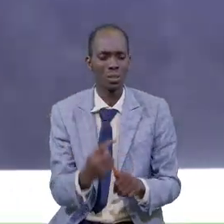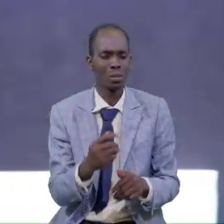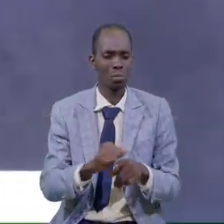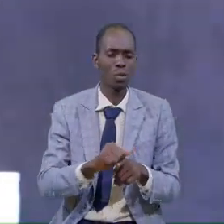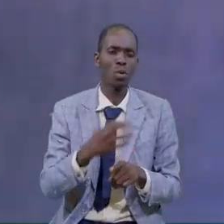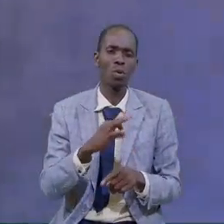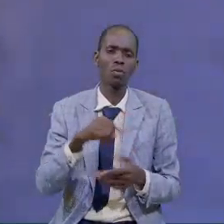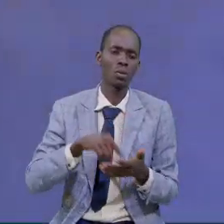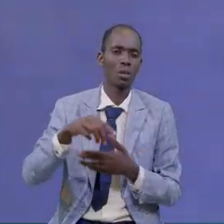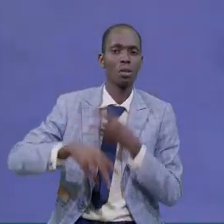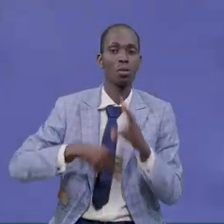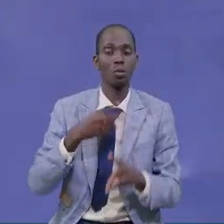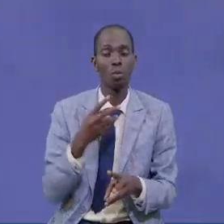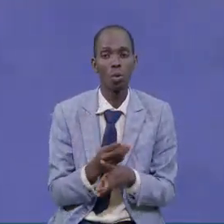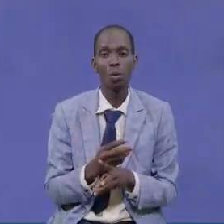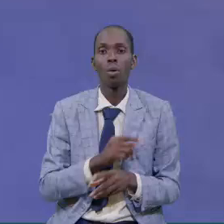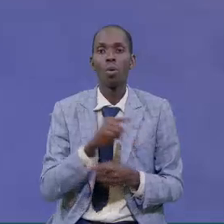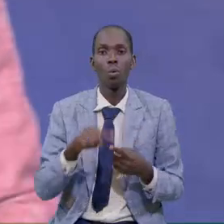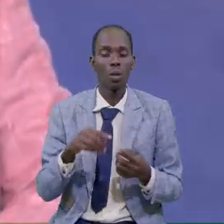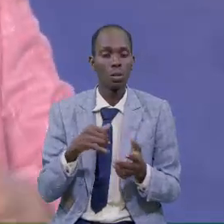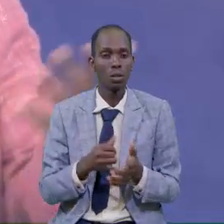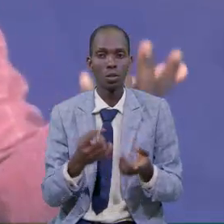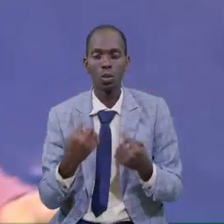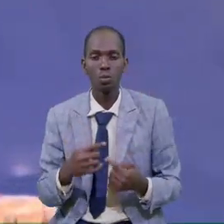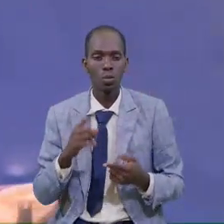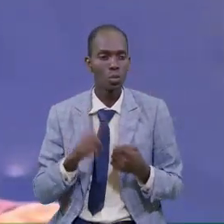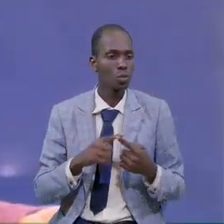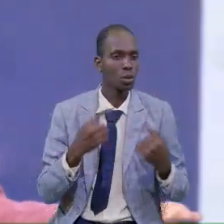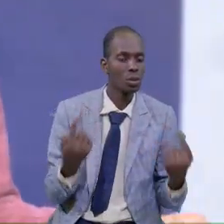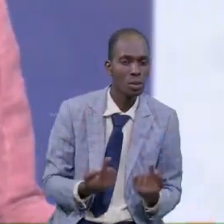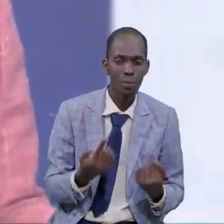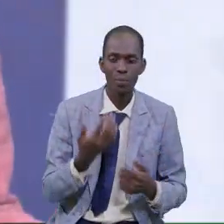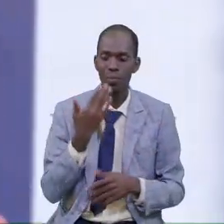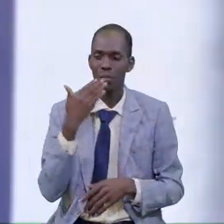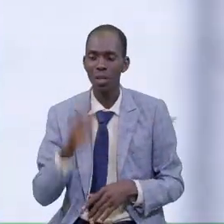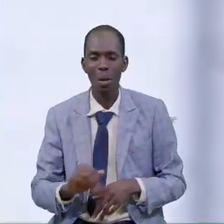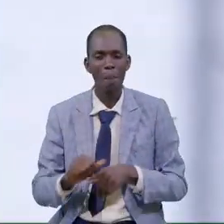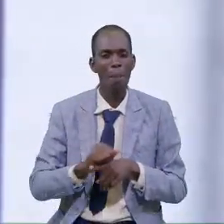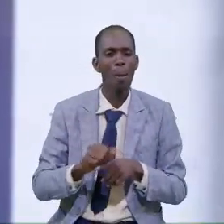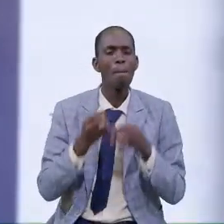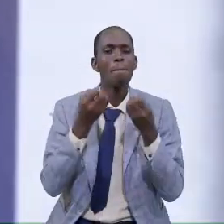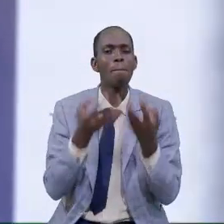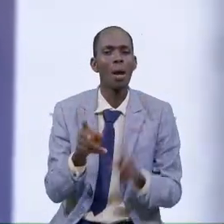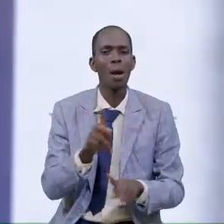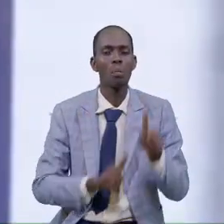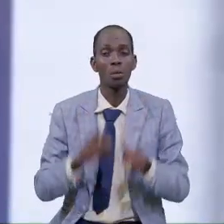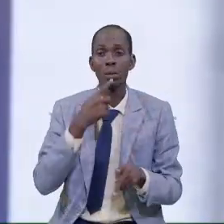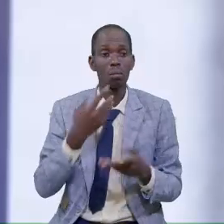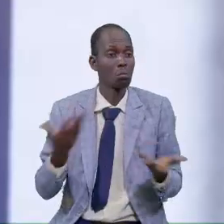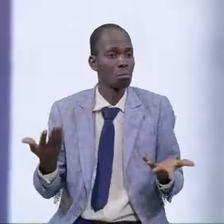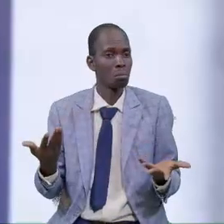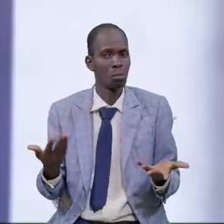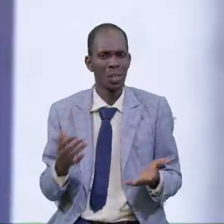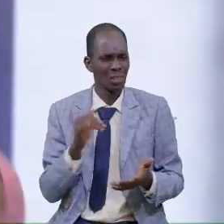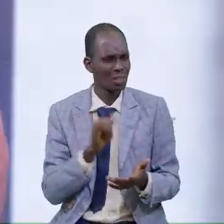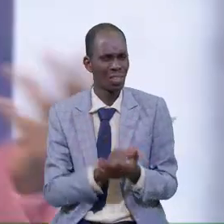to crime, comes to transgression, and comes to evil, many people say, you know, that's not able. It's not able